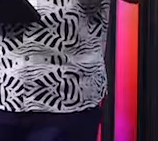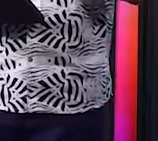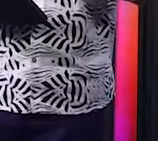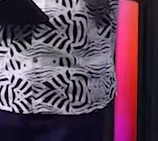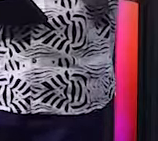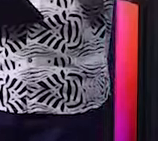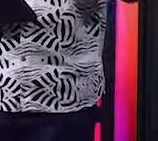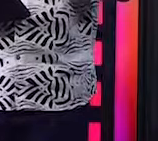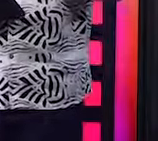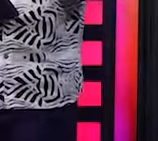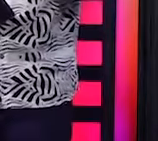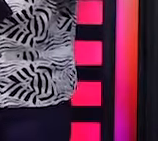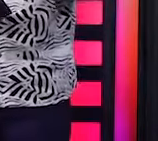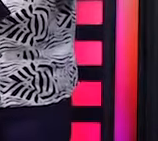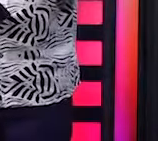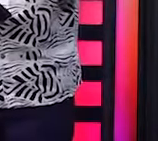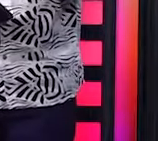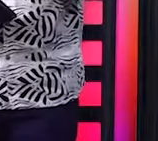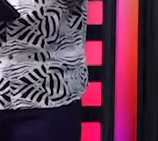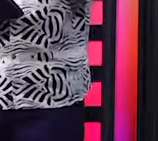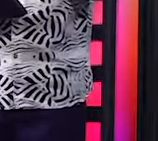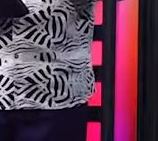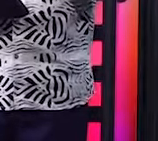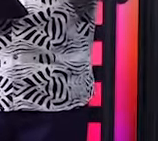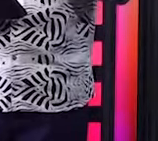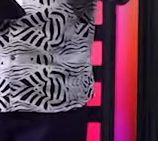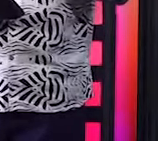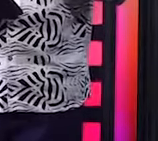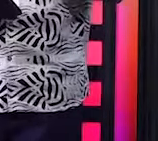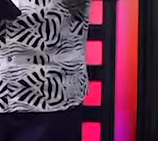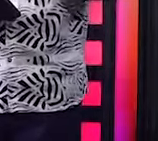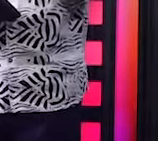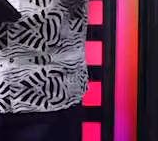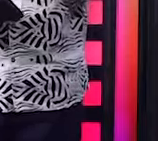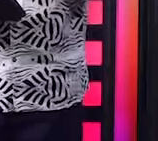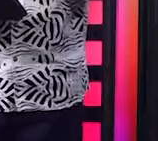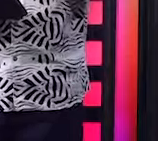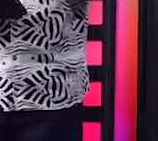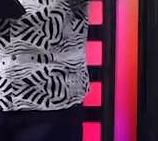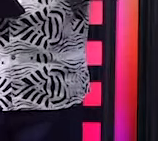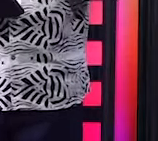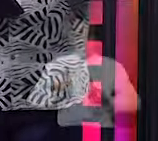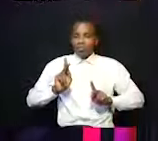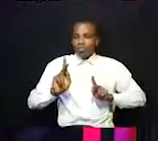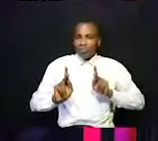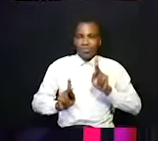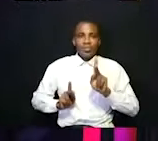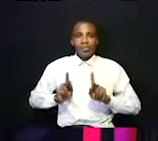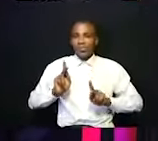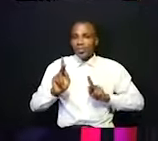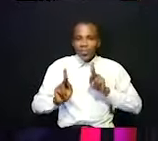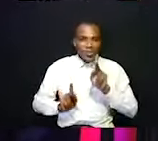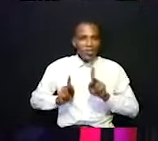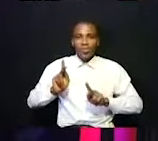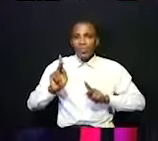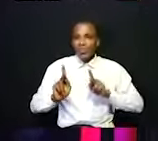apprentices, and we need to examine our members' spiritual life, their moral development, as we observe